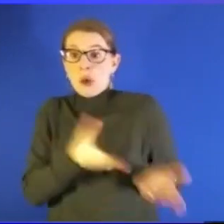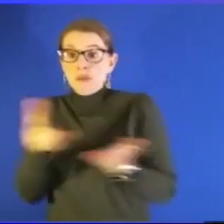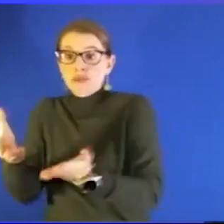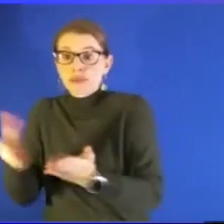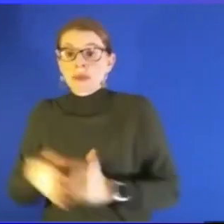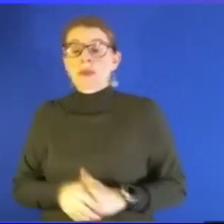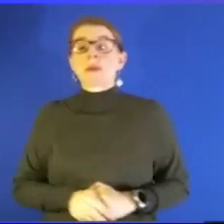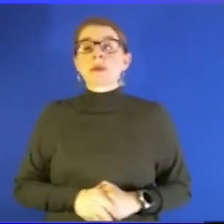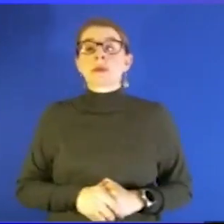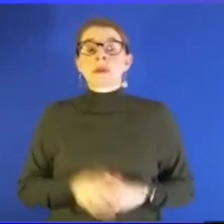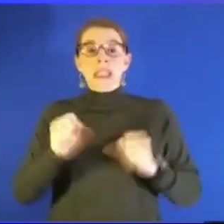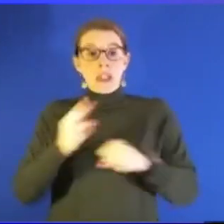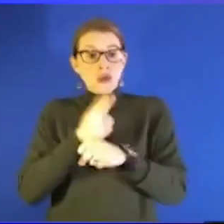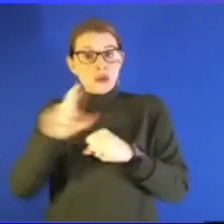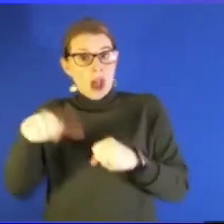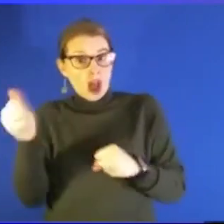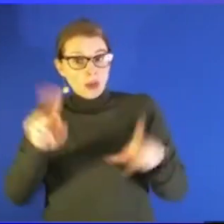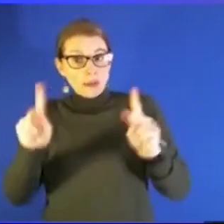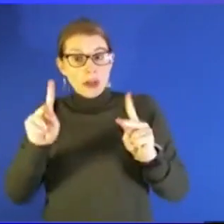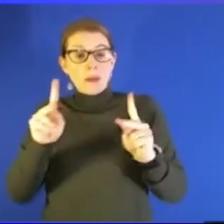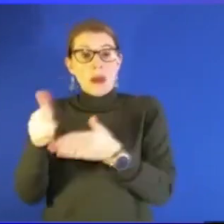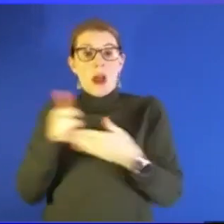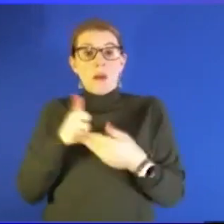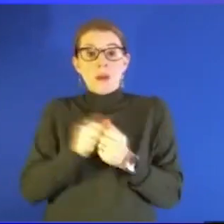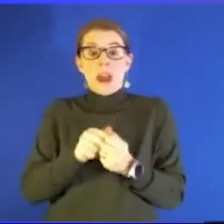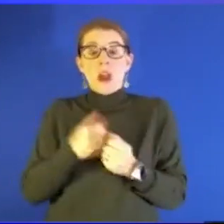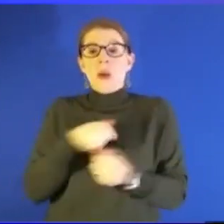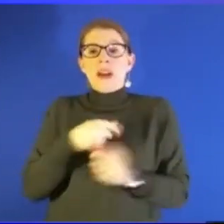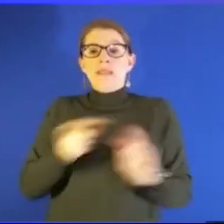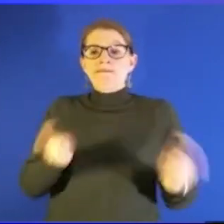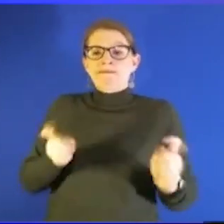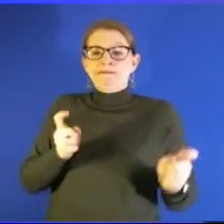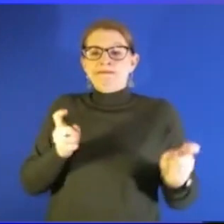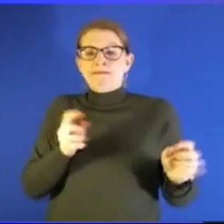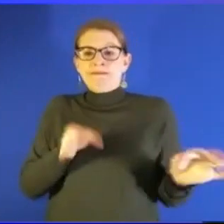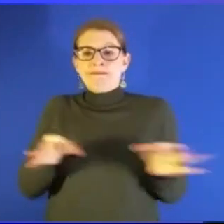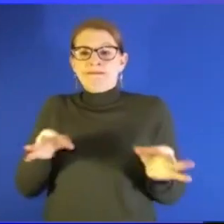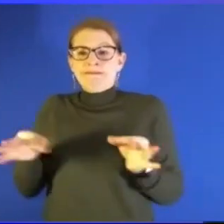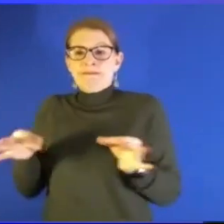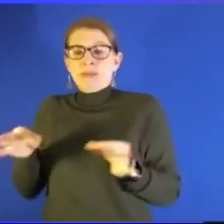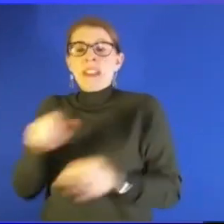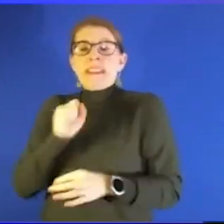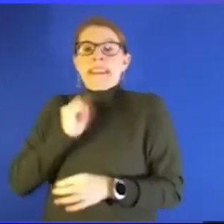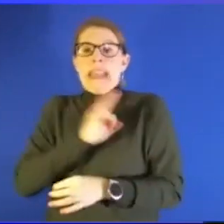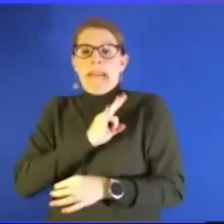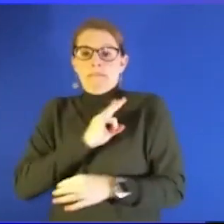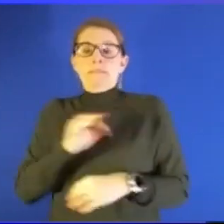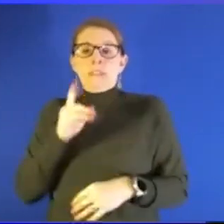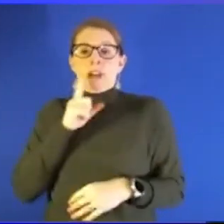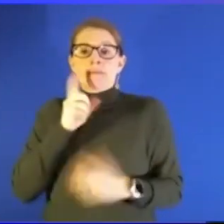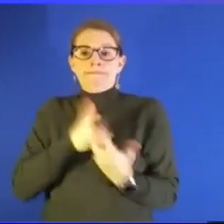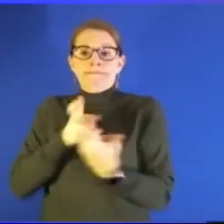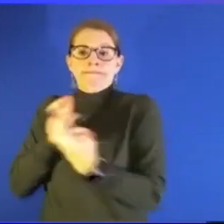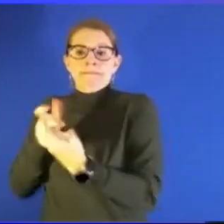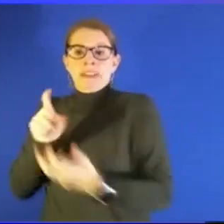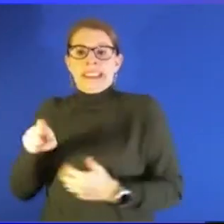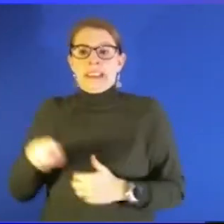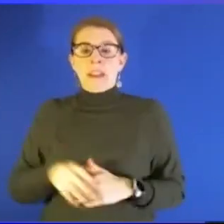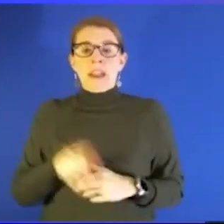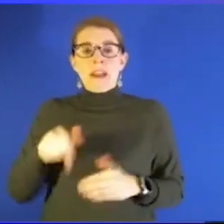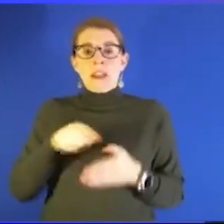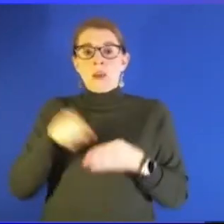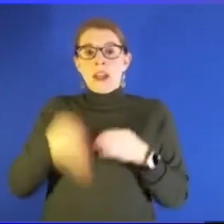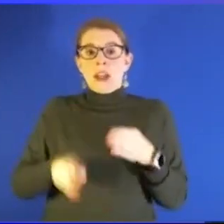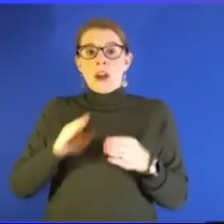other individuals to help with. We're shifting staff to those areas. So I think over this weekend we had over